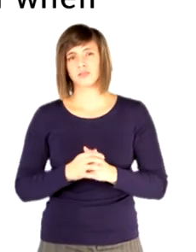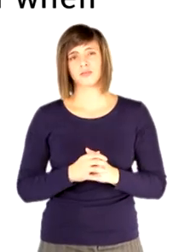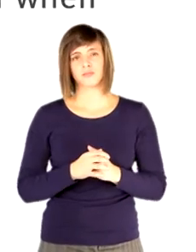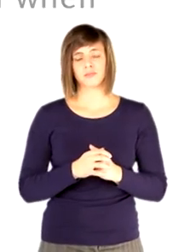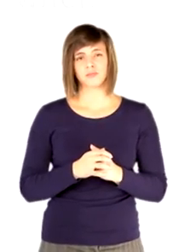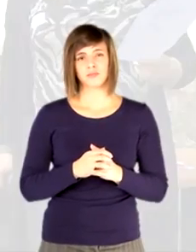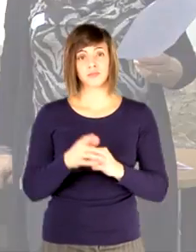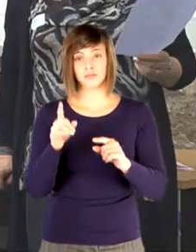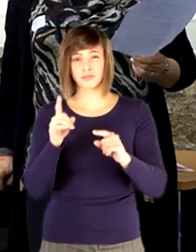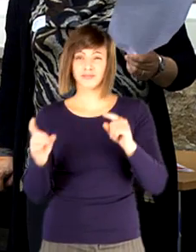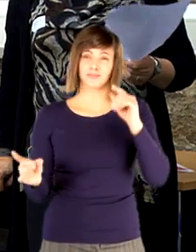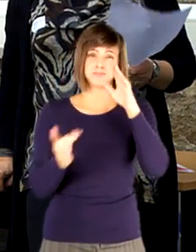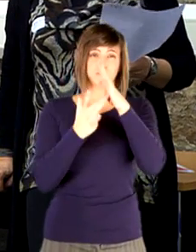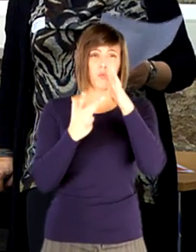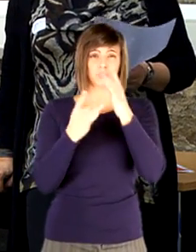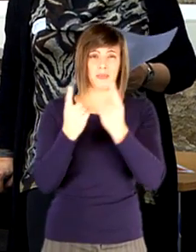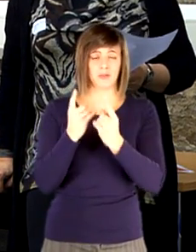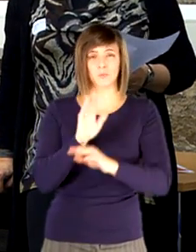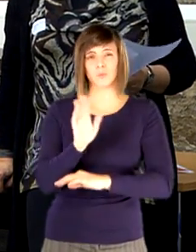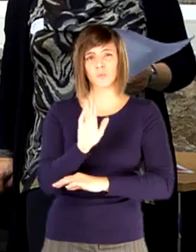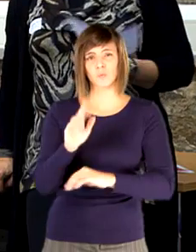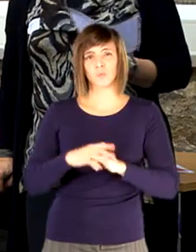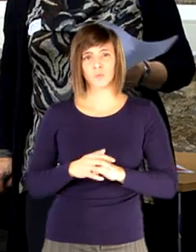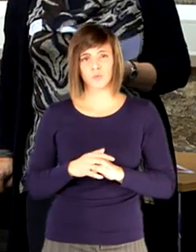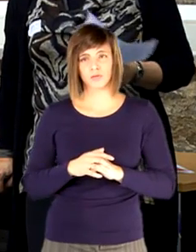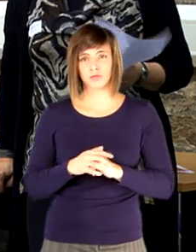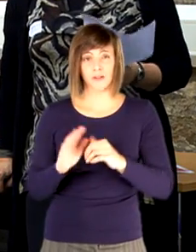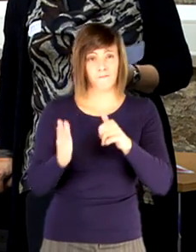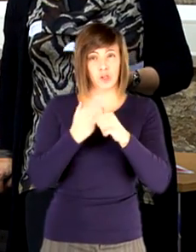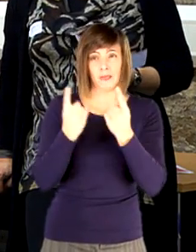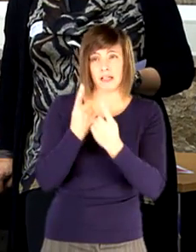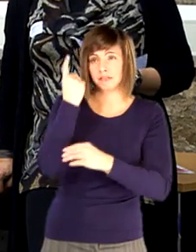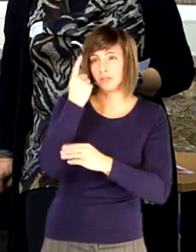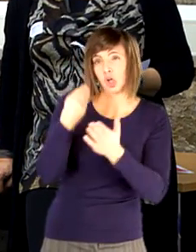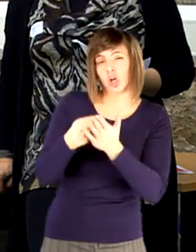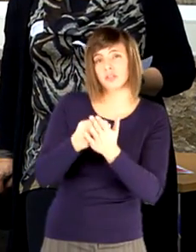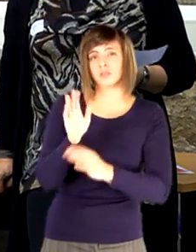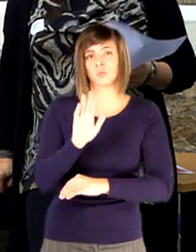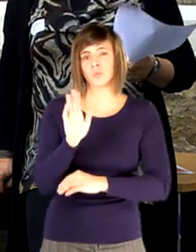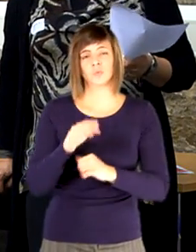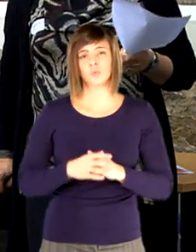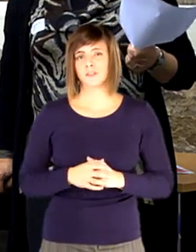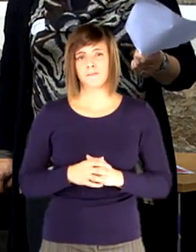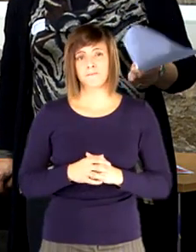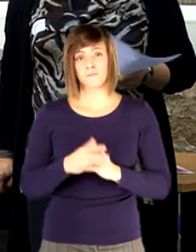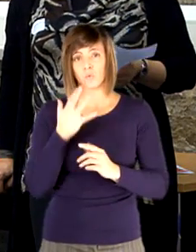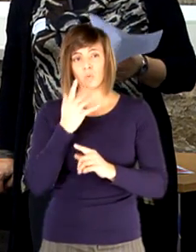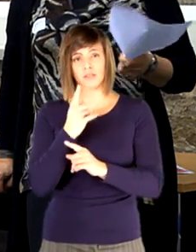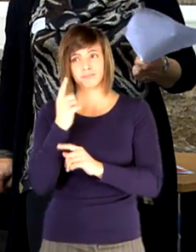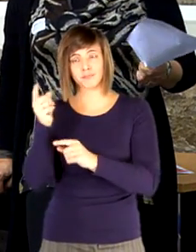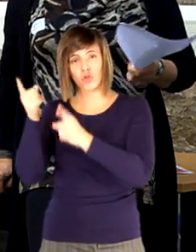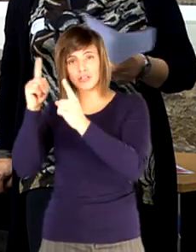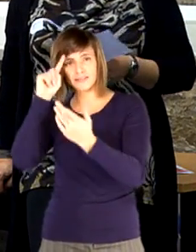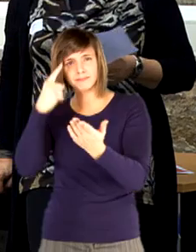false? It's not the most important factor, in as much as it's certainly not the first factor. When you're deciding